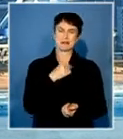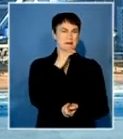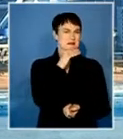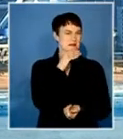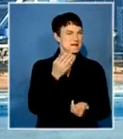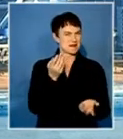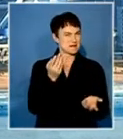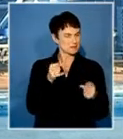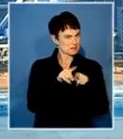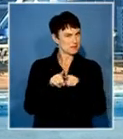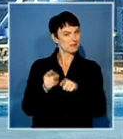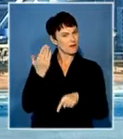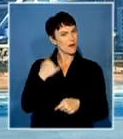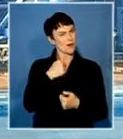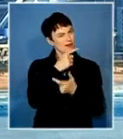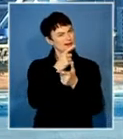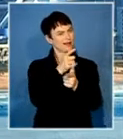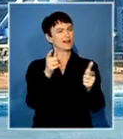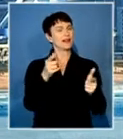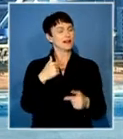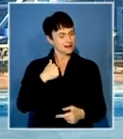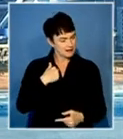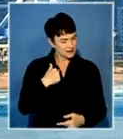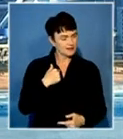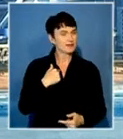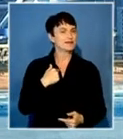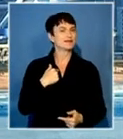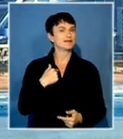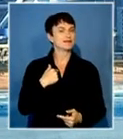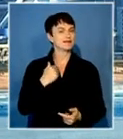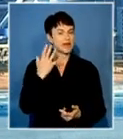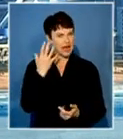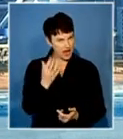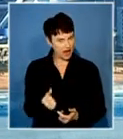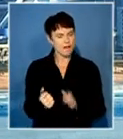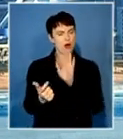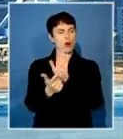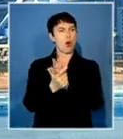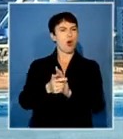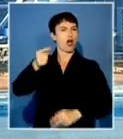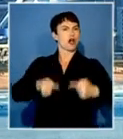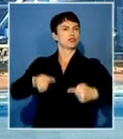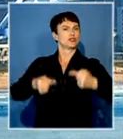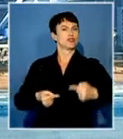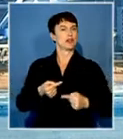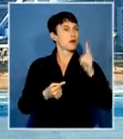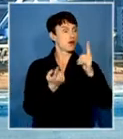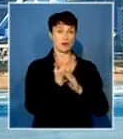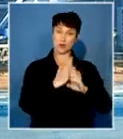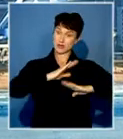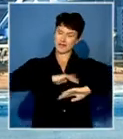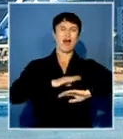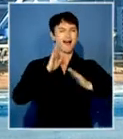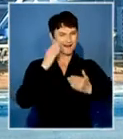about. And I was saying earlier on that we are, in fact, under our own arbitration law, we do provide for arbitration as a